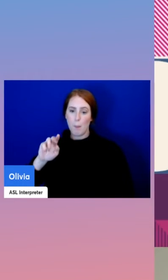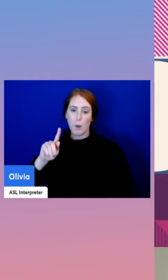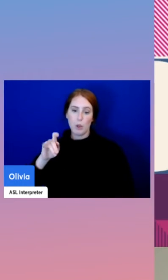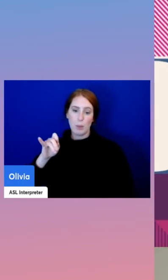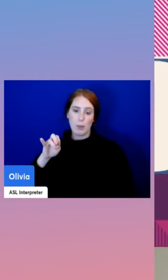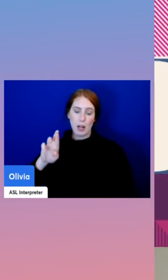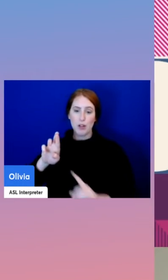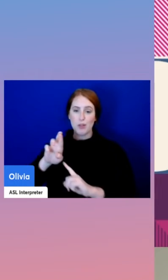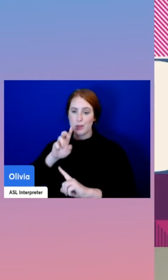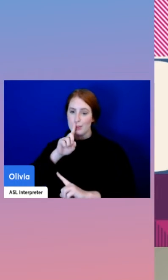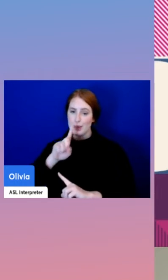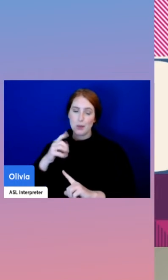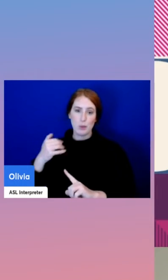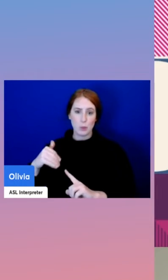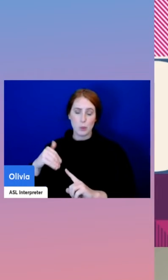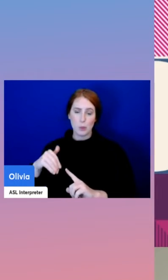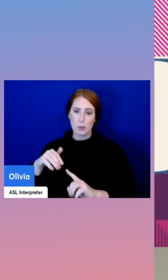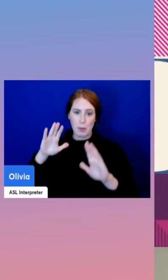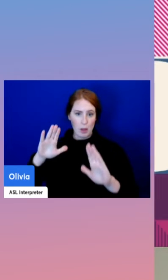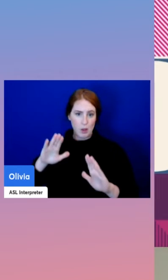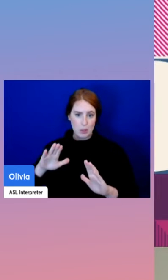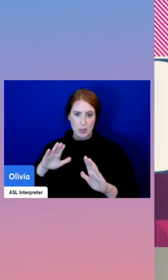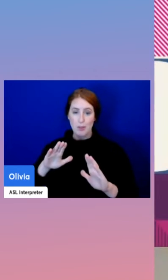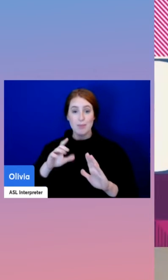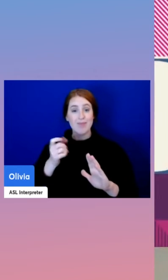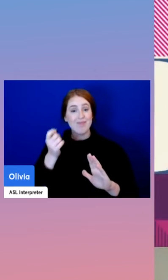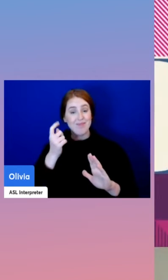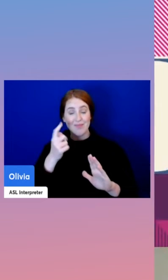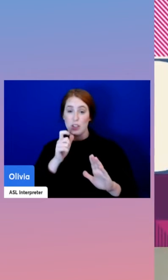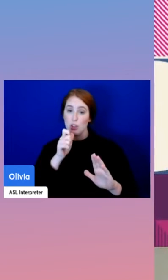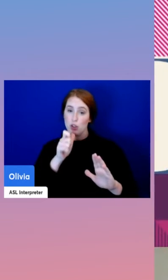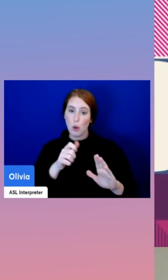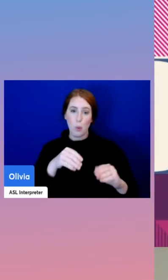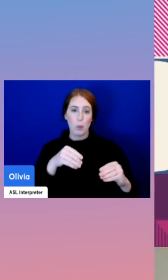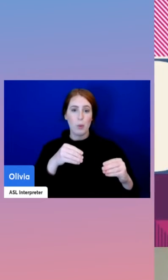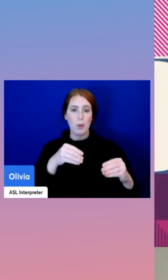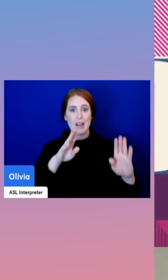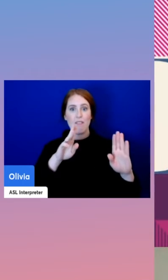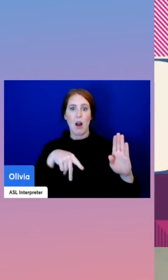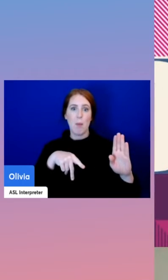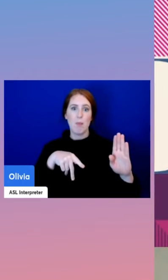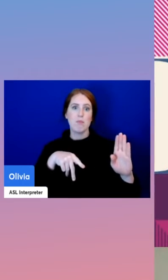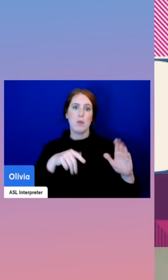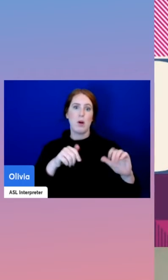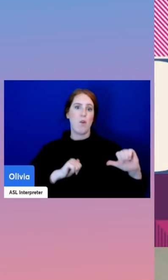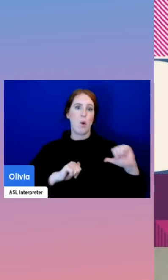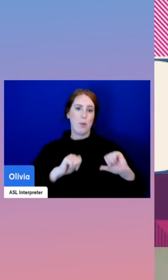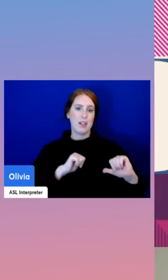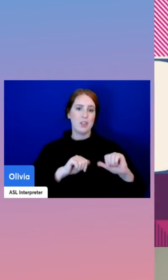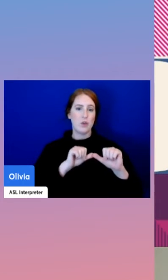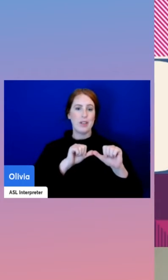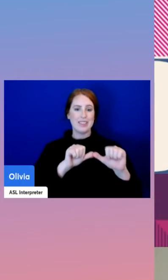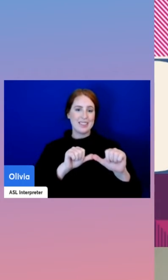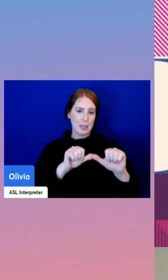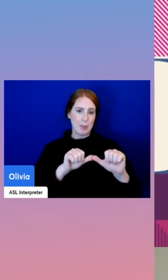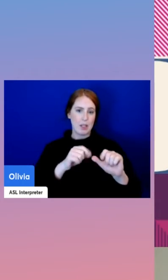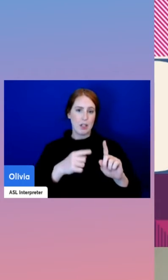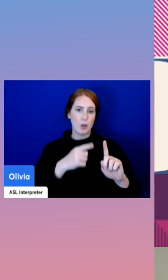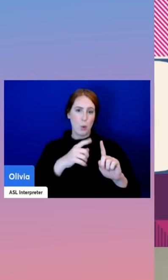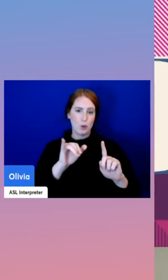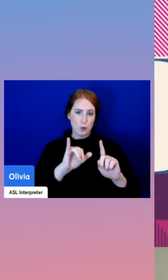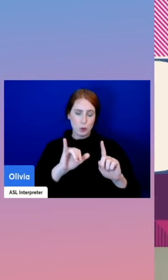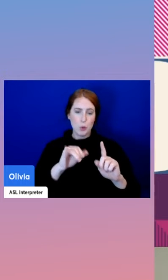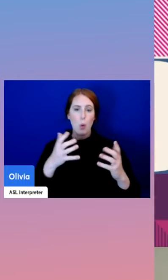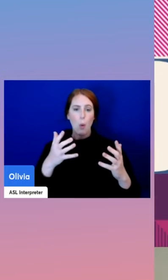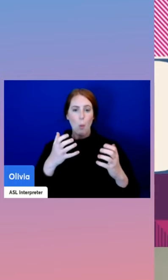of course, do not sacrifice performance for sustainability goals as well. Make sure you can meet both, but